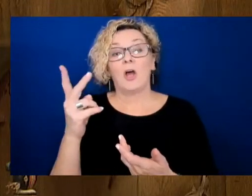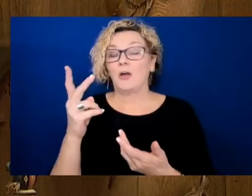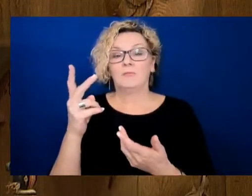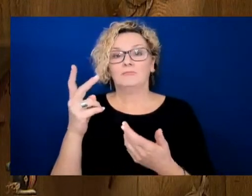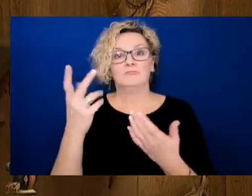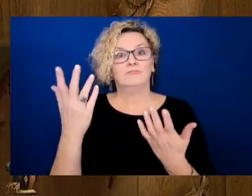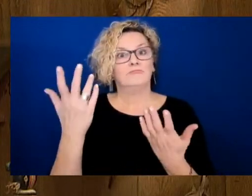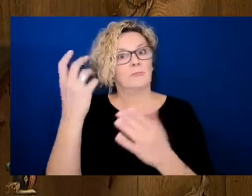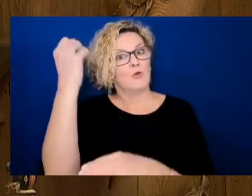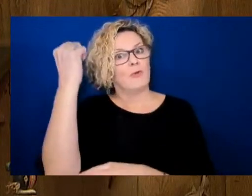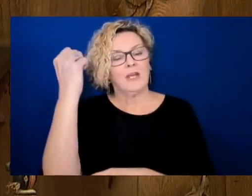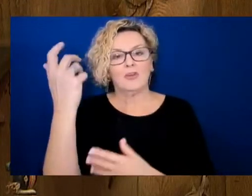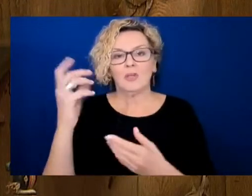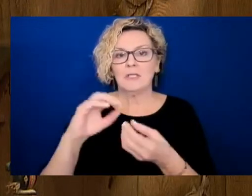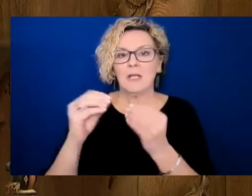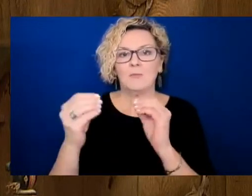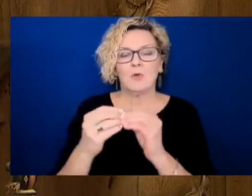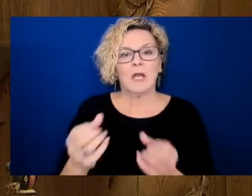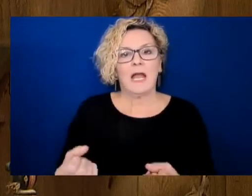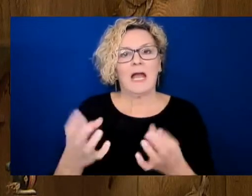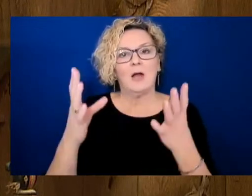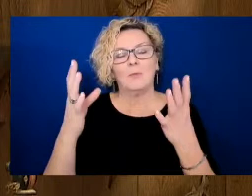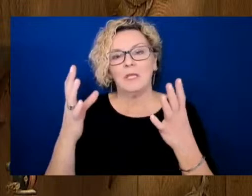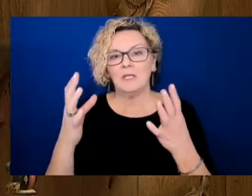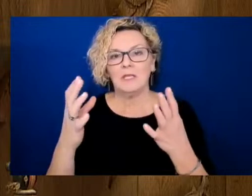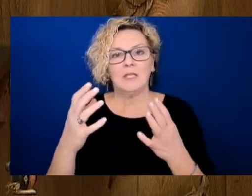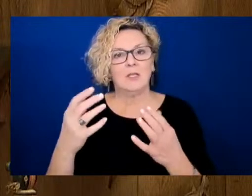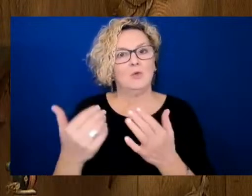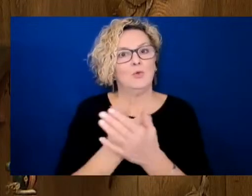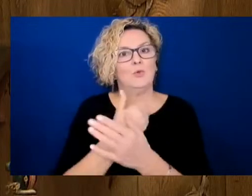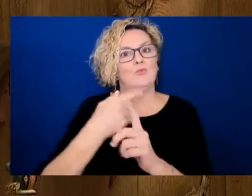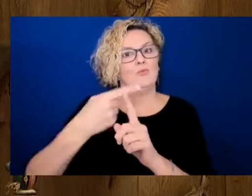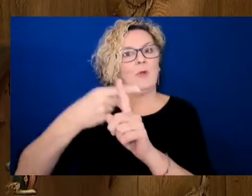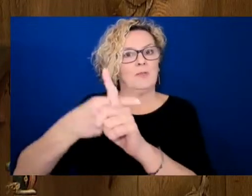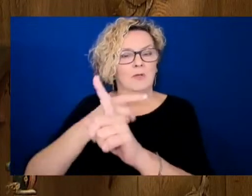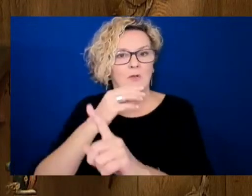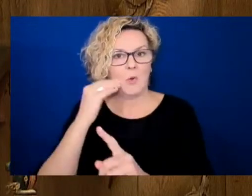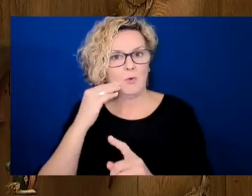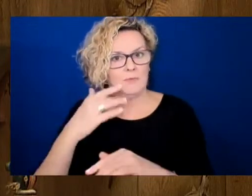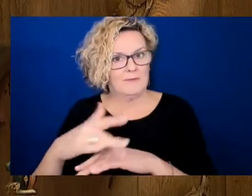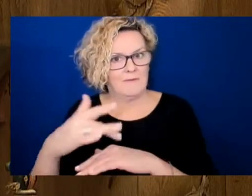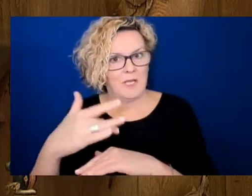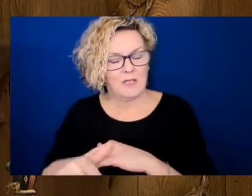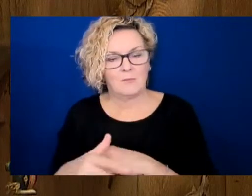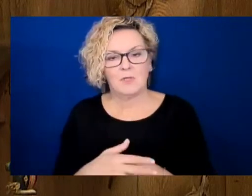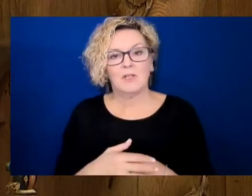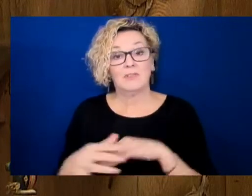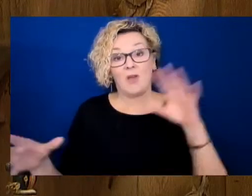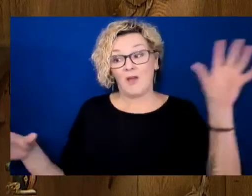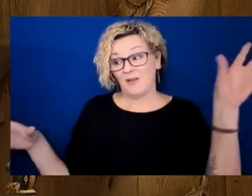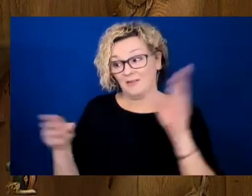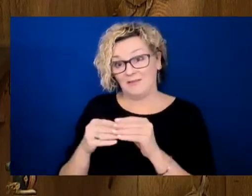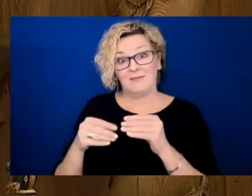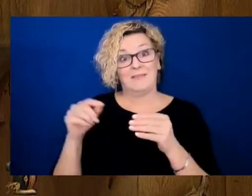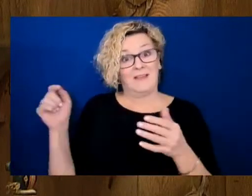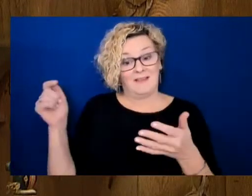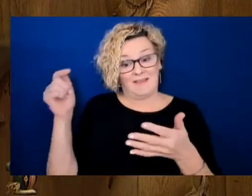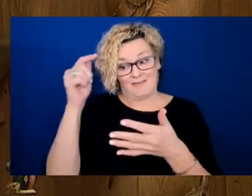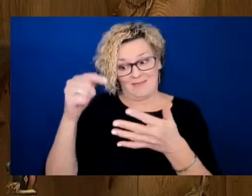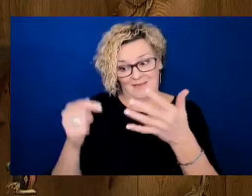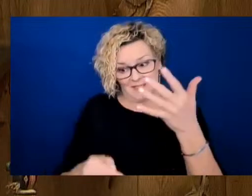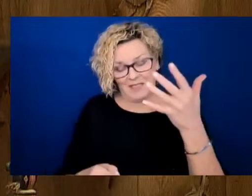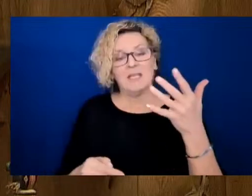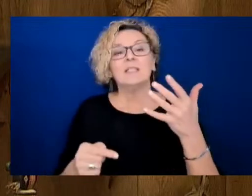30% increase from the year before. Taken together, experts predict these changes will deliver hundreds of thousands of new